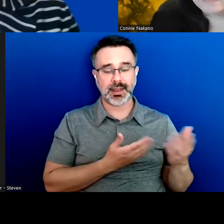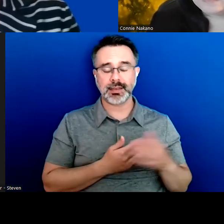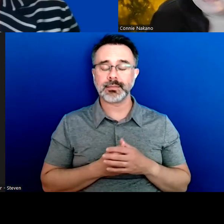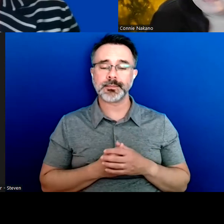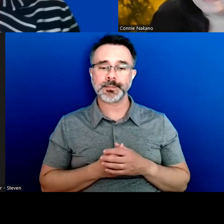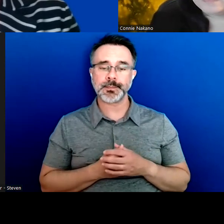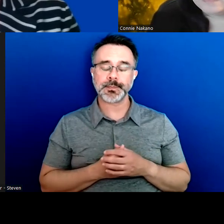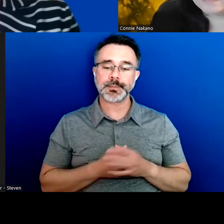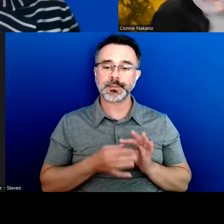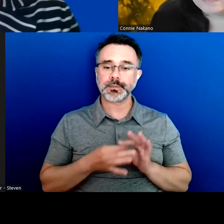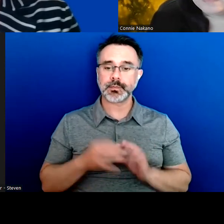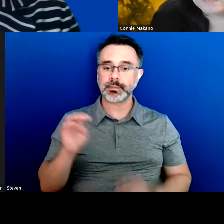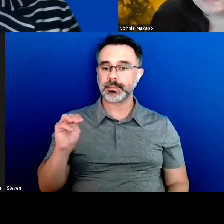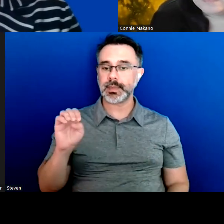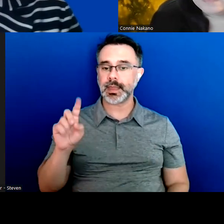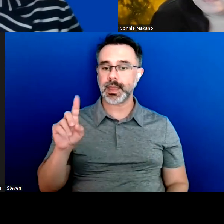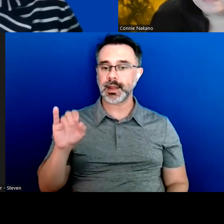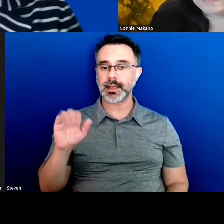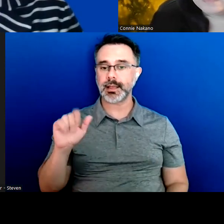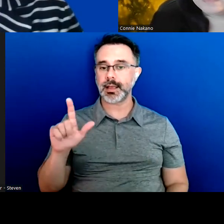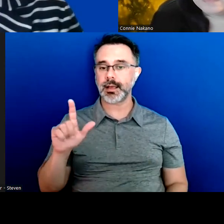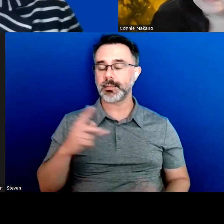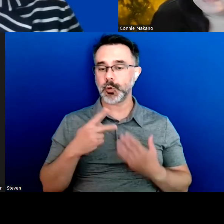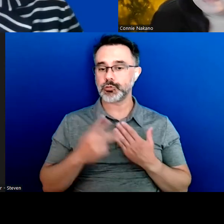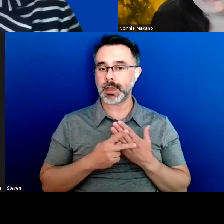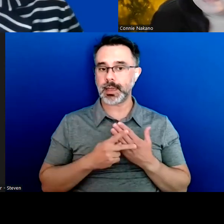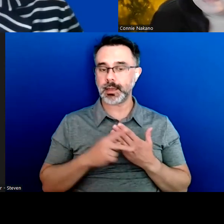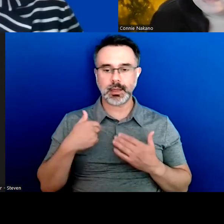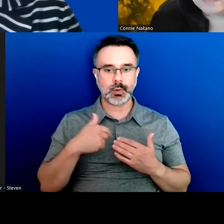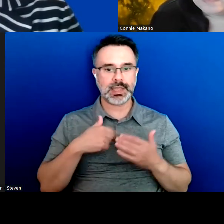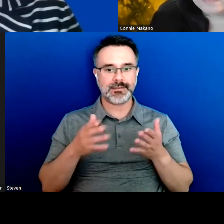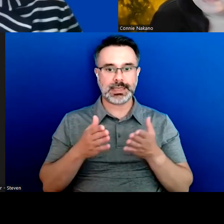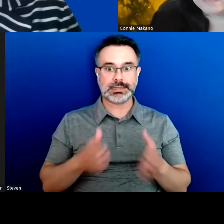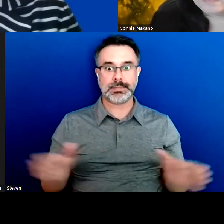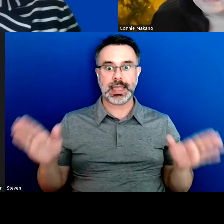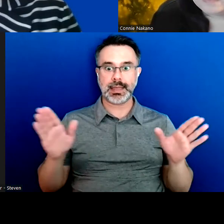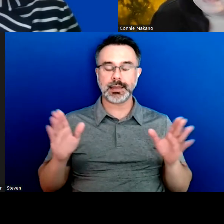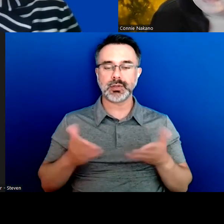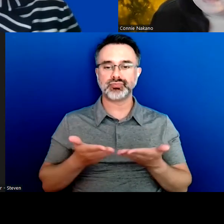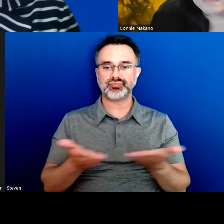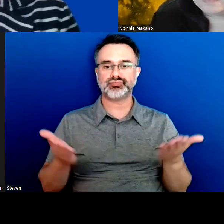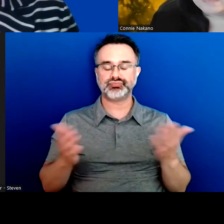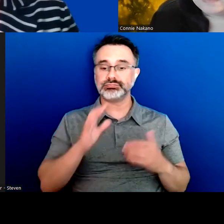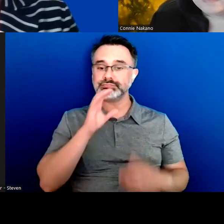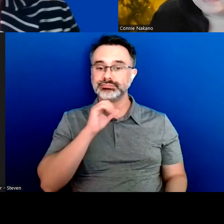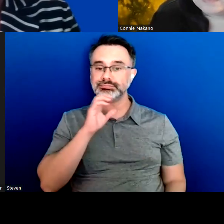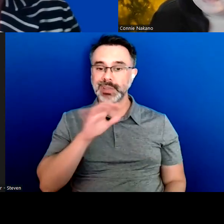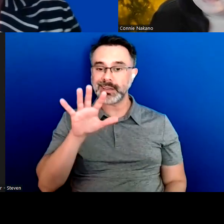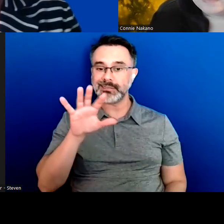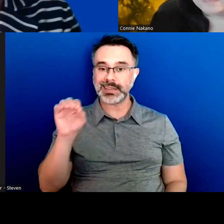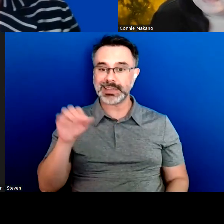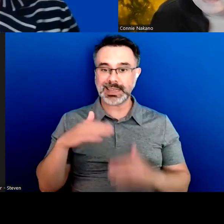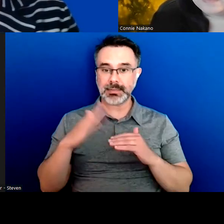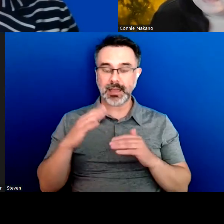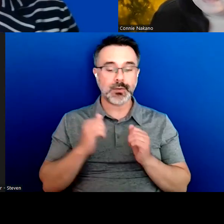of our Medi-Cal program, we have expanded full scope Medi-Cal to individuals 50 and above. With adult